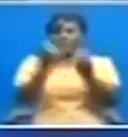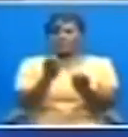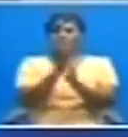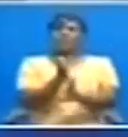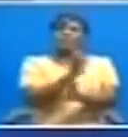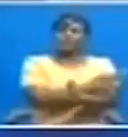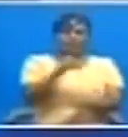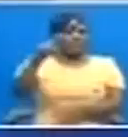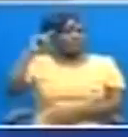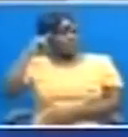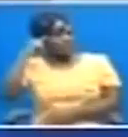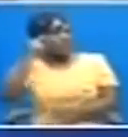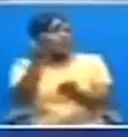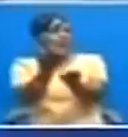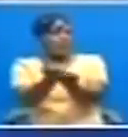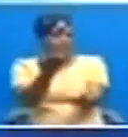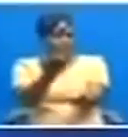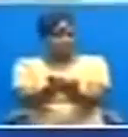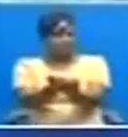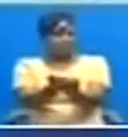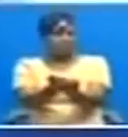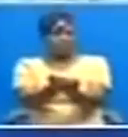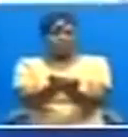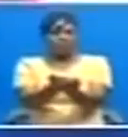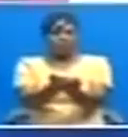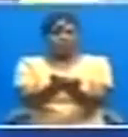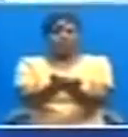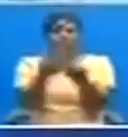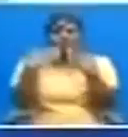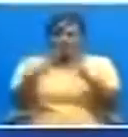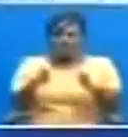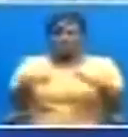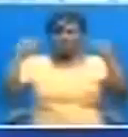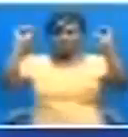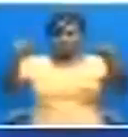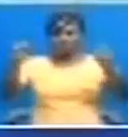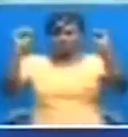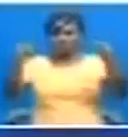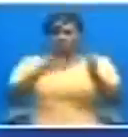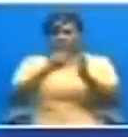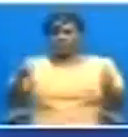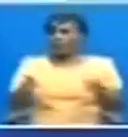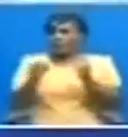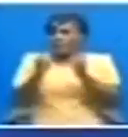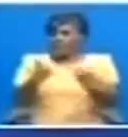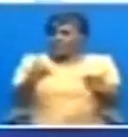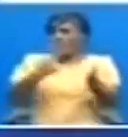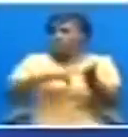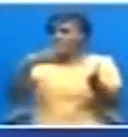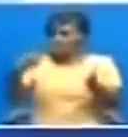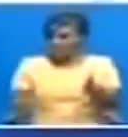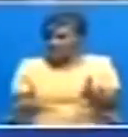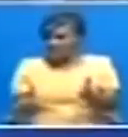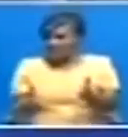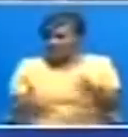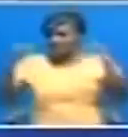before he can consider their application to have the directive to end the strike lifted. Should they fail to heed the